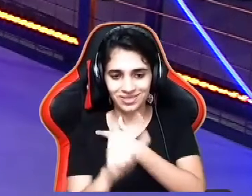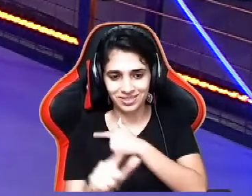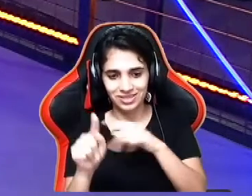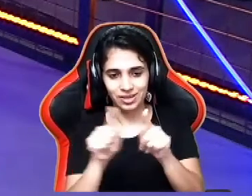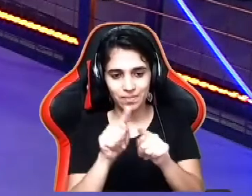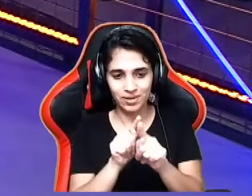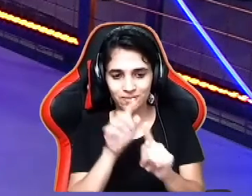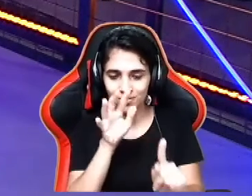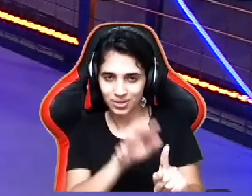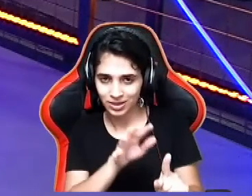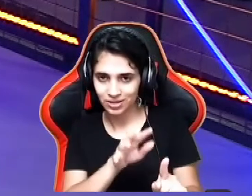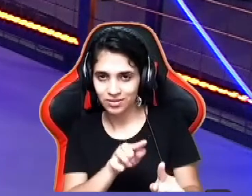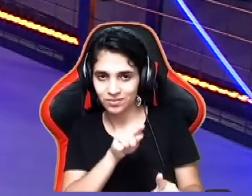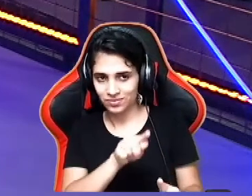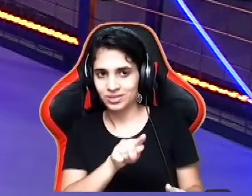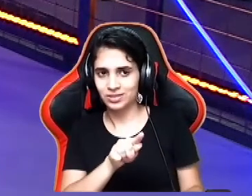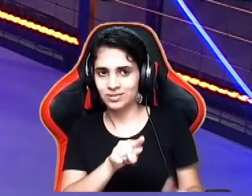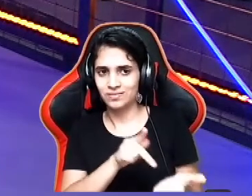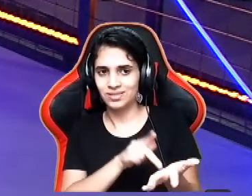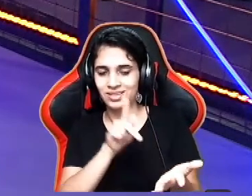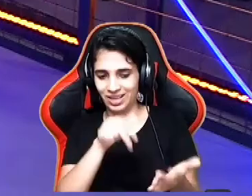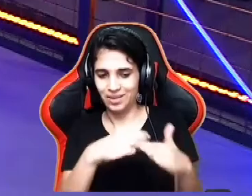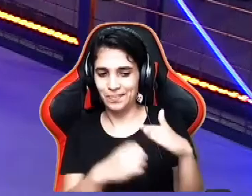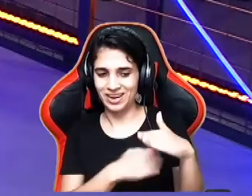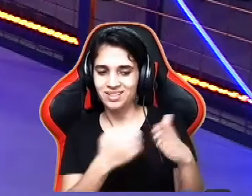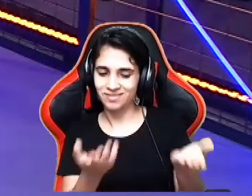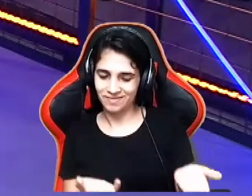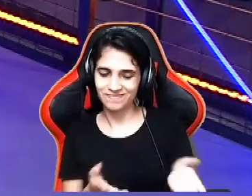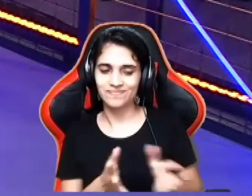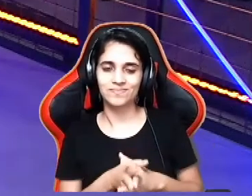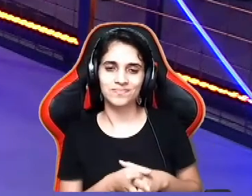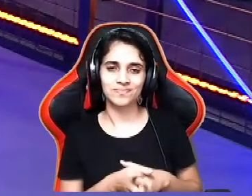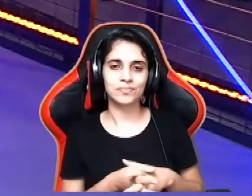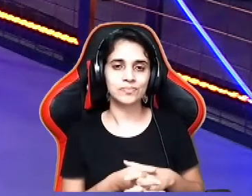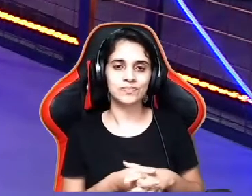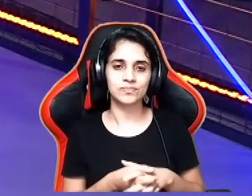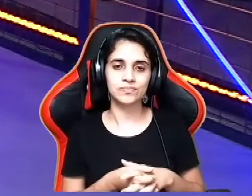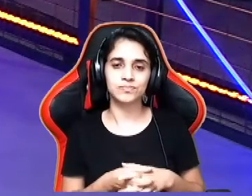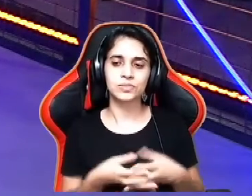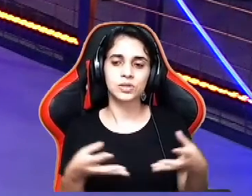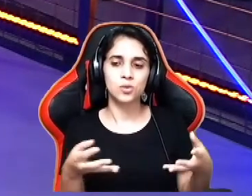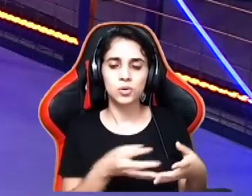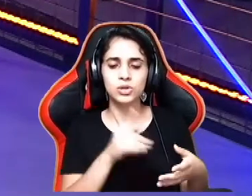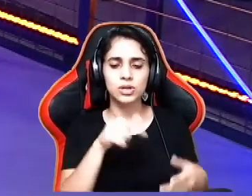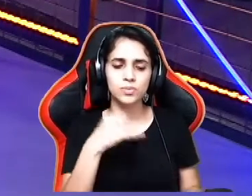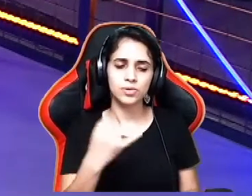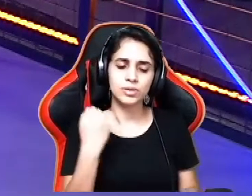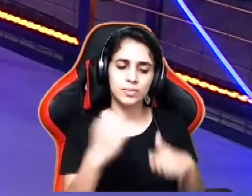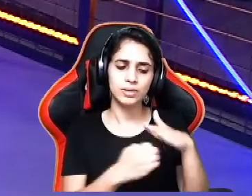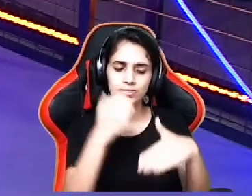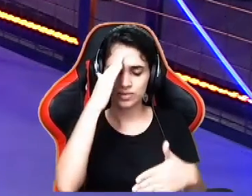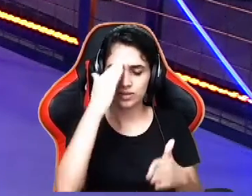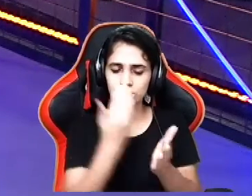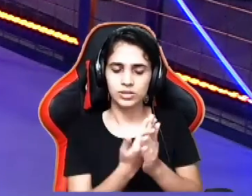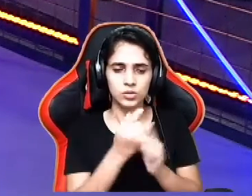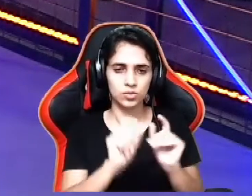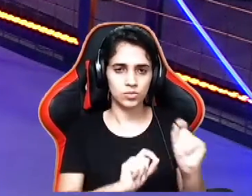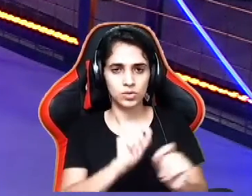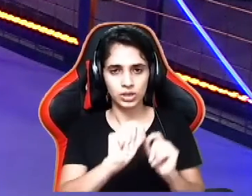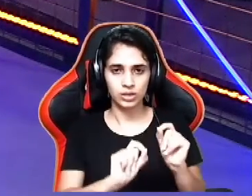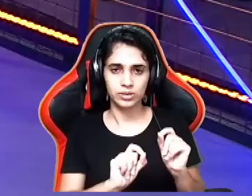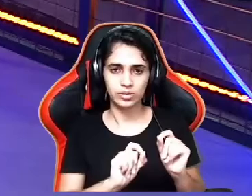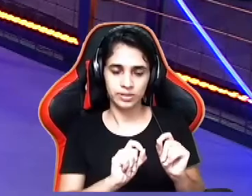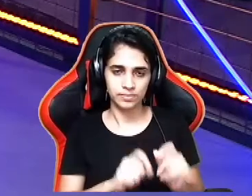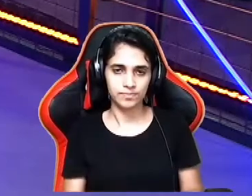as founder of Loud Influencer, you're an entrepreneur, and today it's important for companies